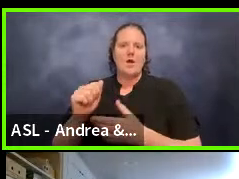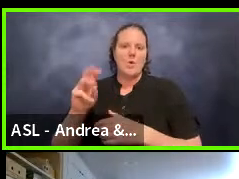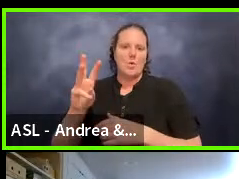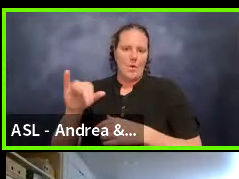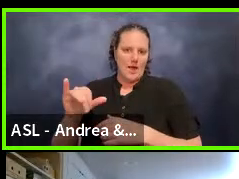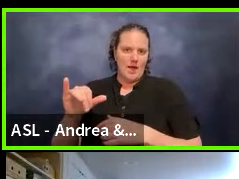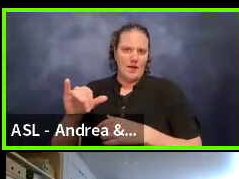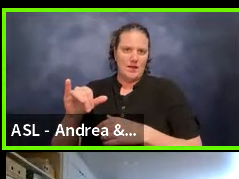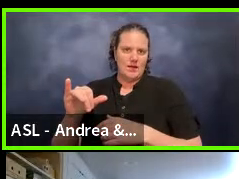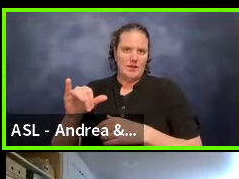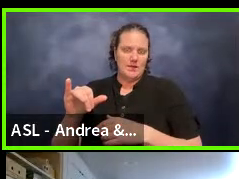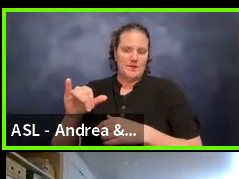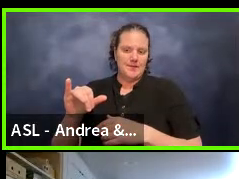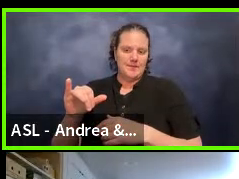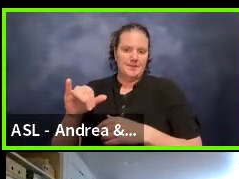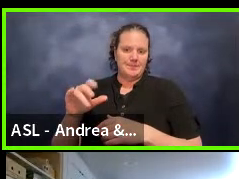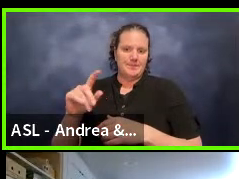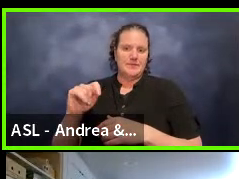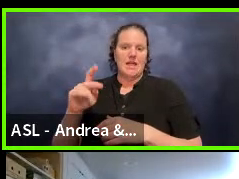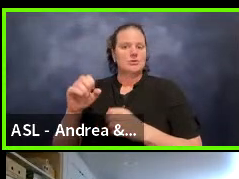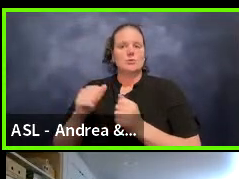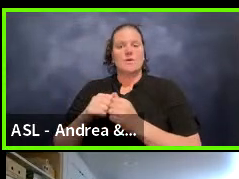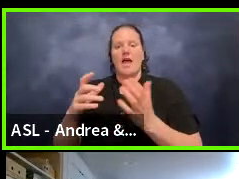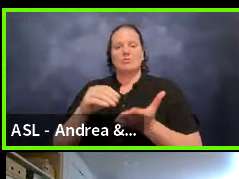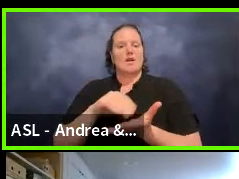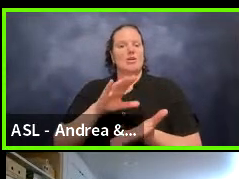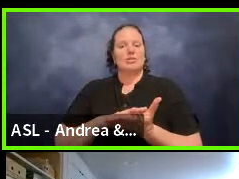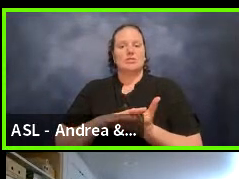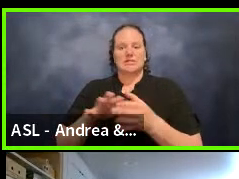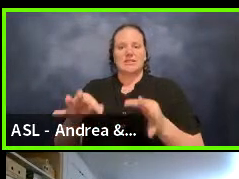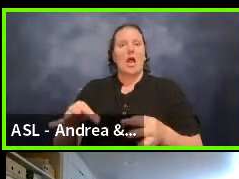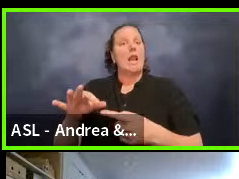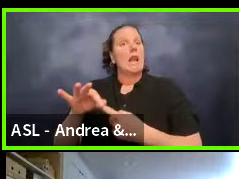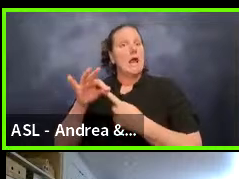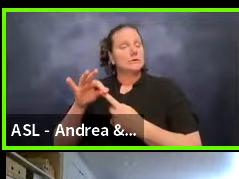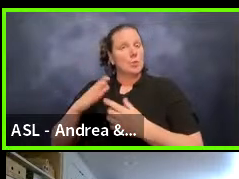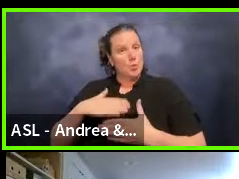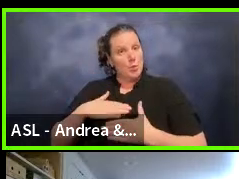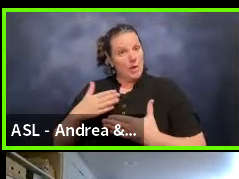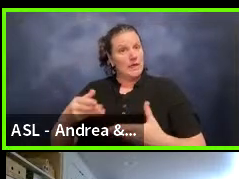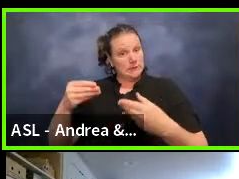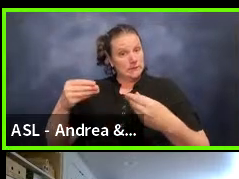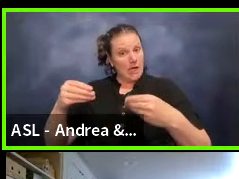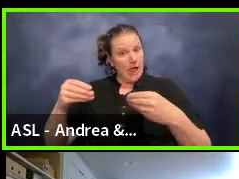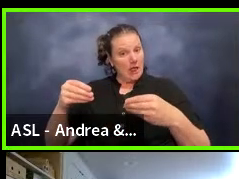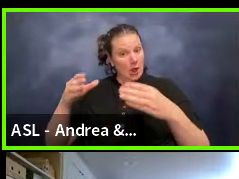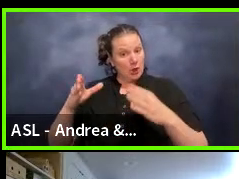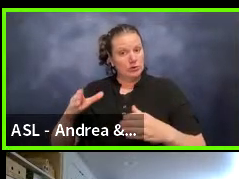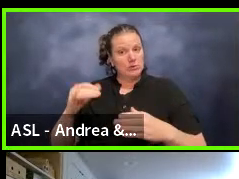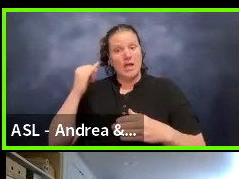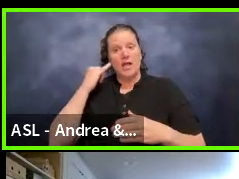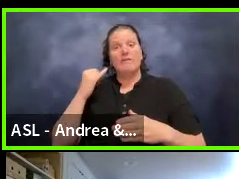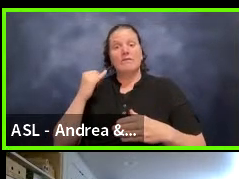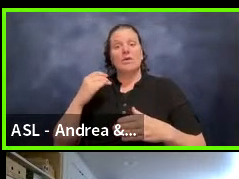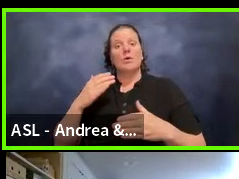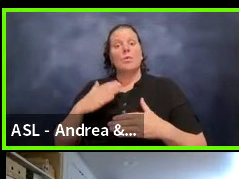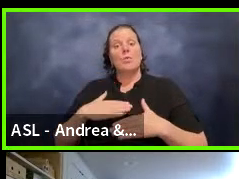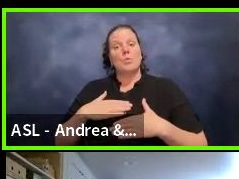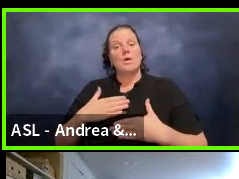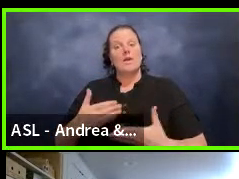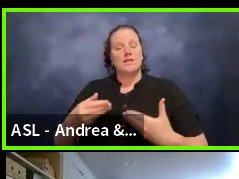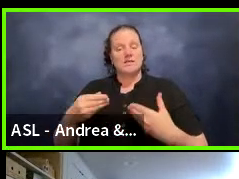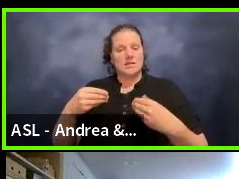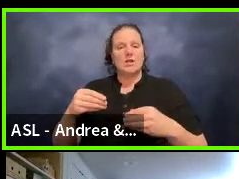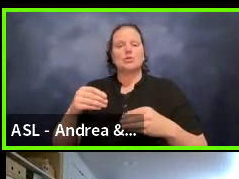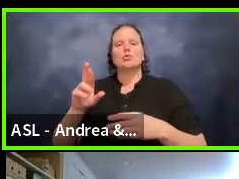without having a record of decision, unless there are willing sellers. So if there are willing sellers, our real estate